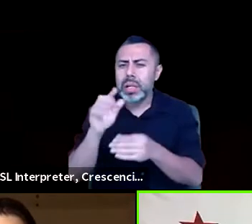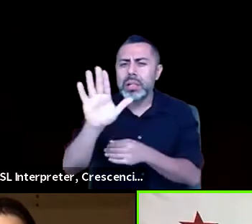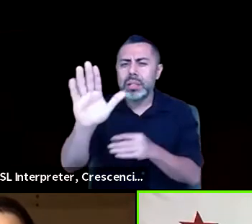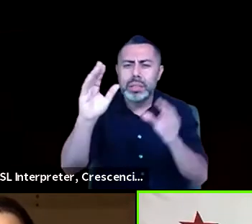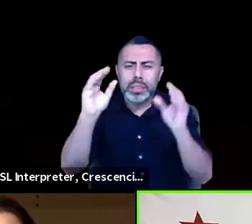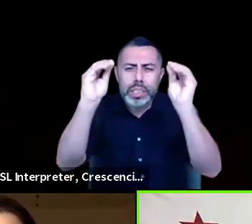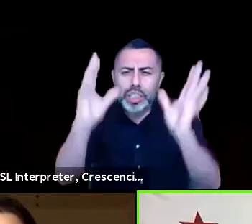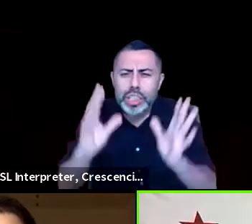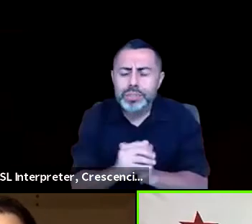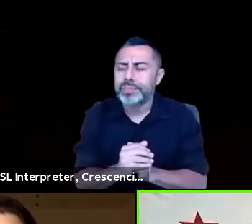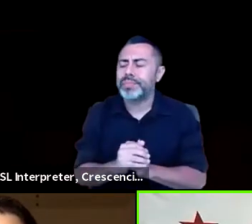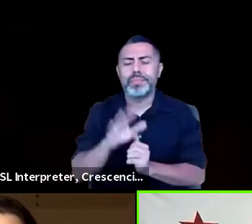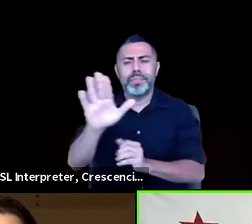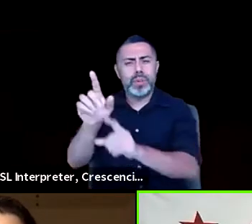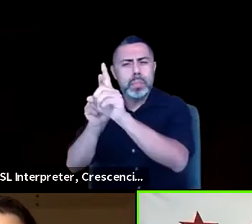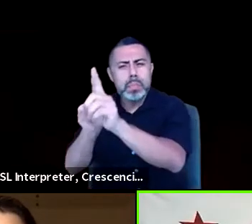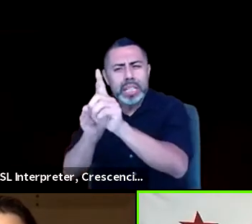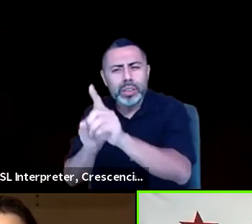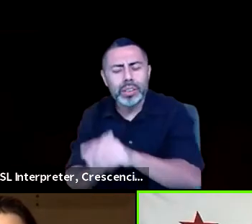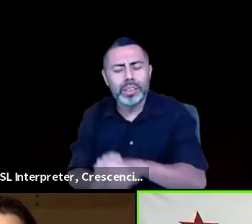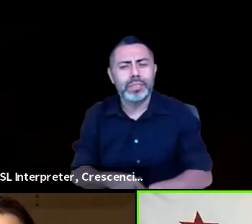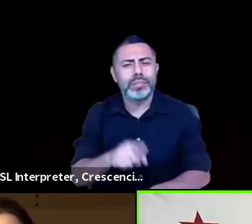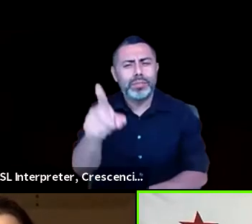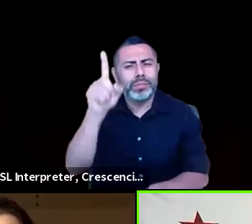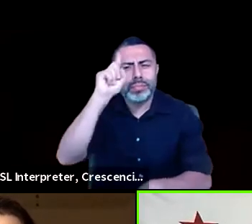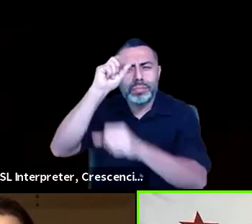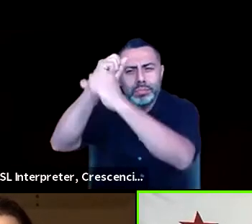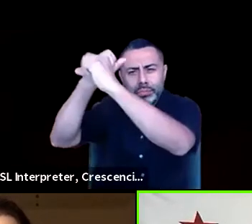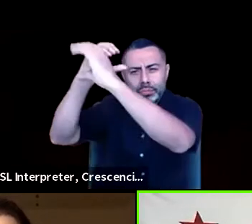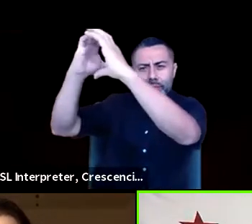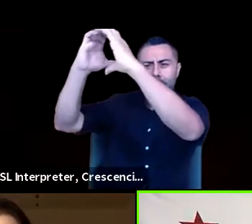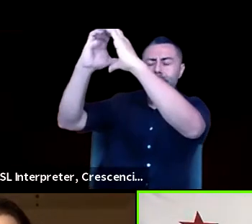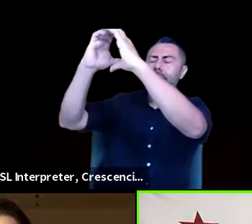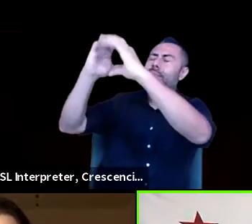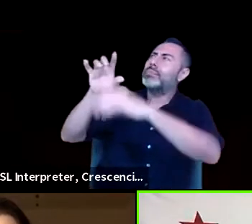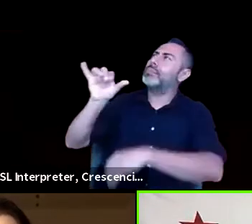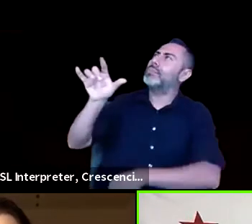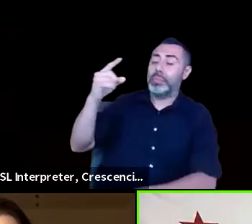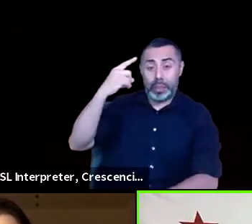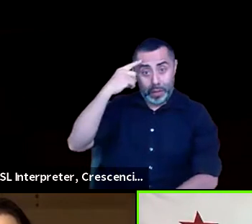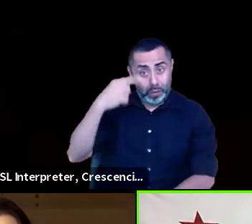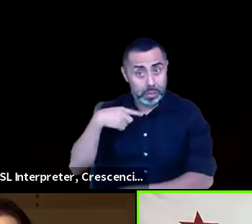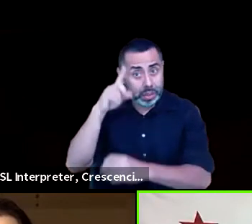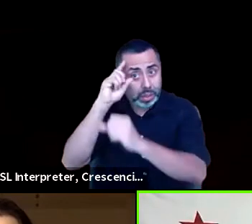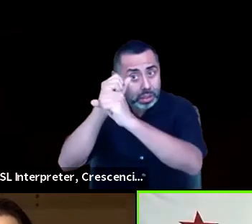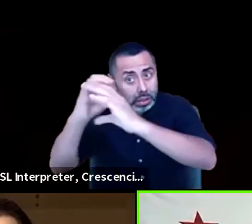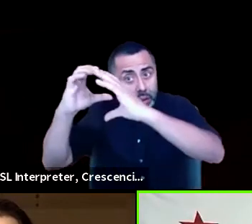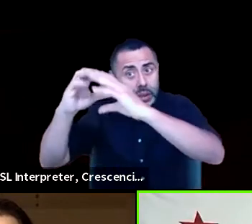hold them and their learnings in your mind. For me, Marik Jensen.